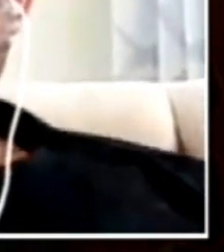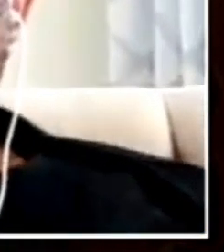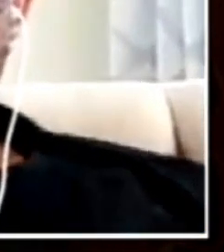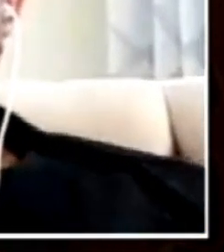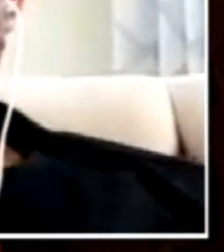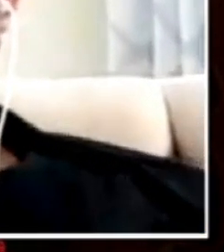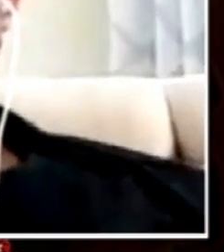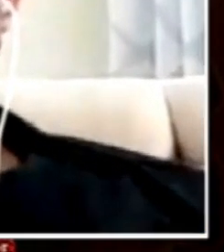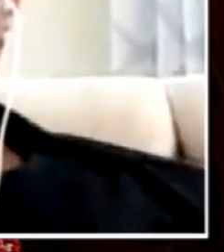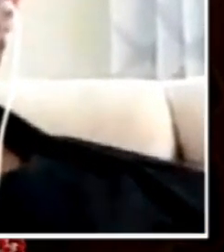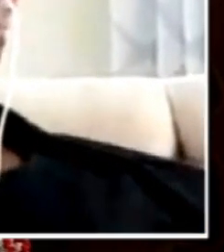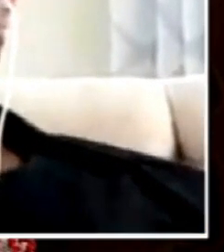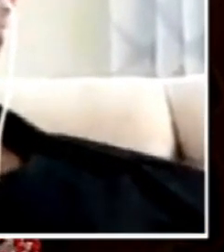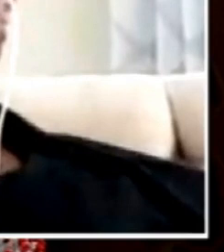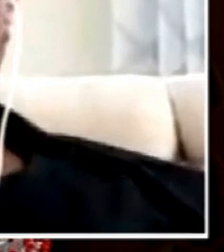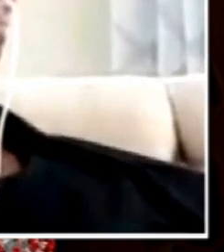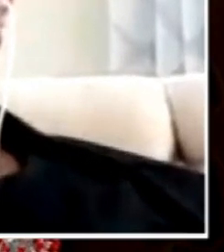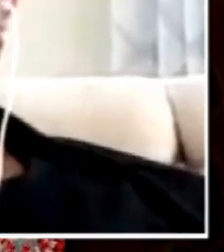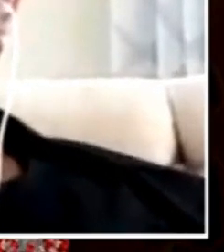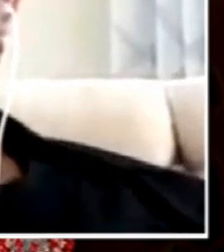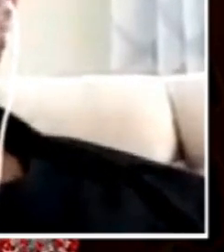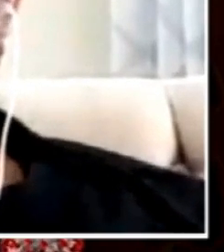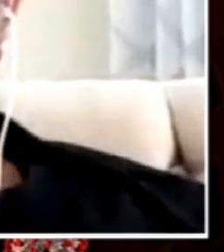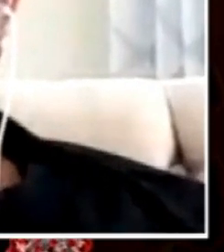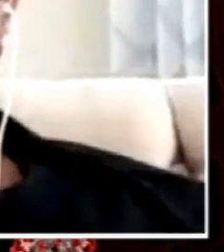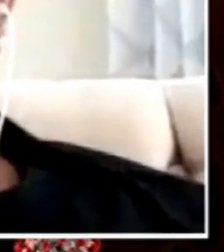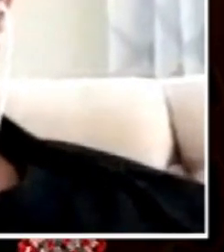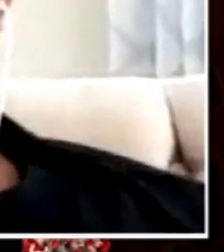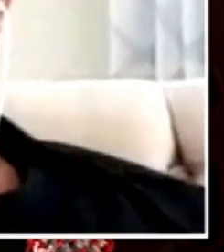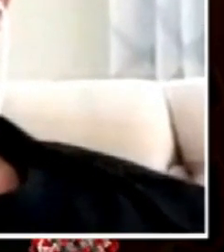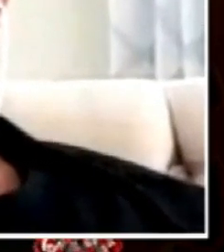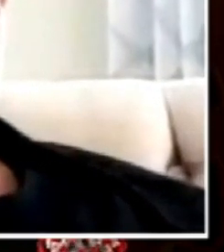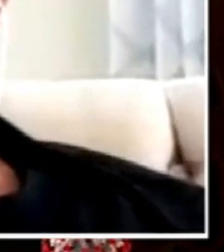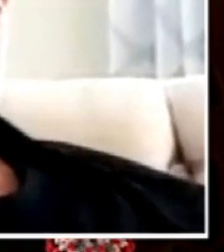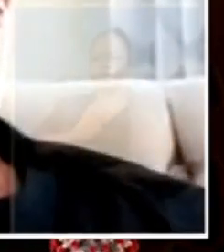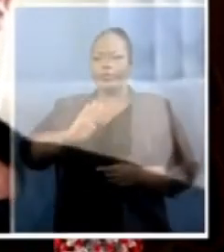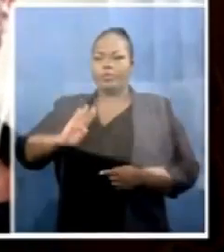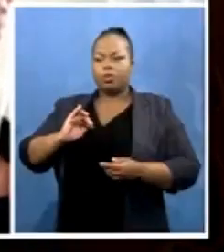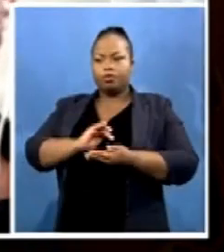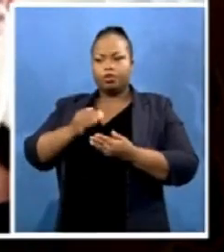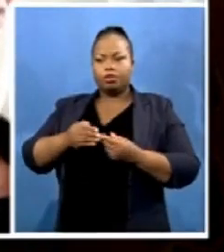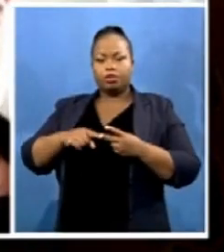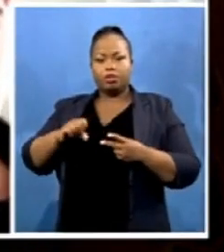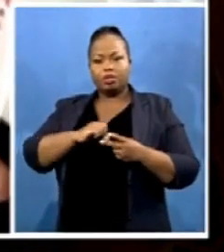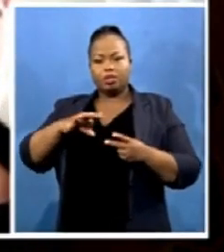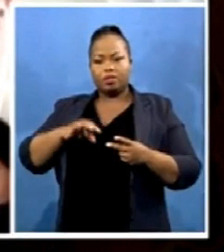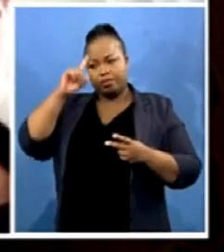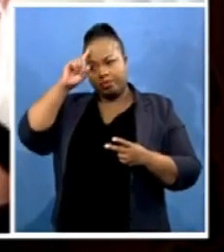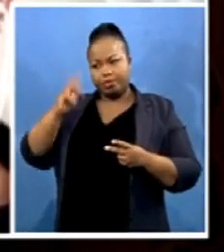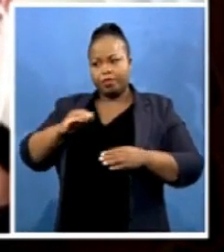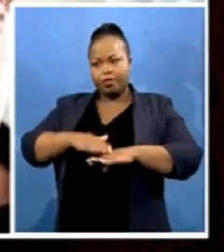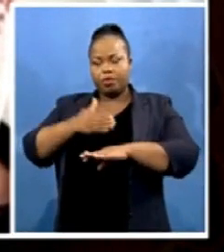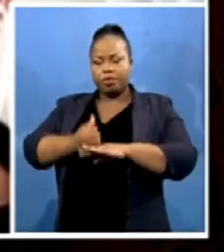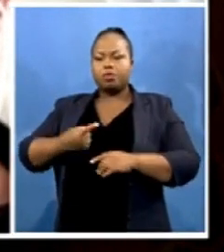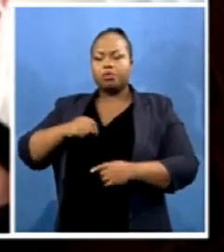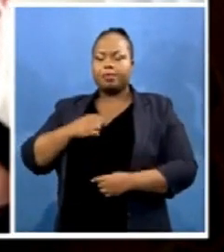Well, on behalf of the Board of Trustees and the staff of the Nelson Mandela Foundation, we want to pass our deepest condolences to